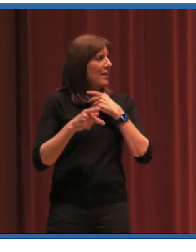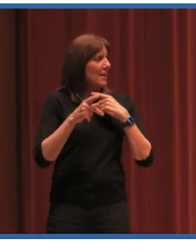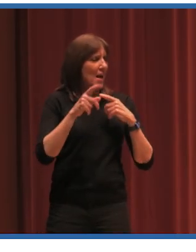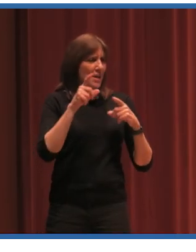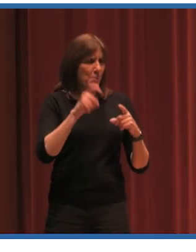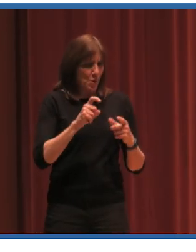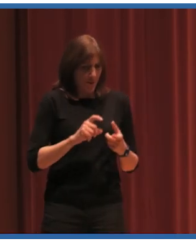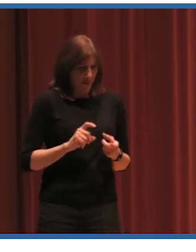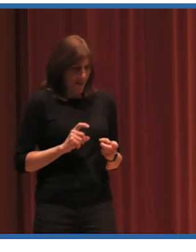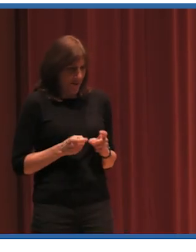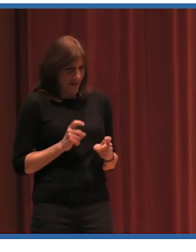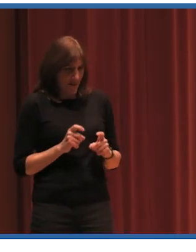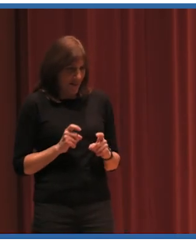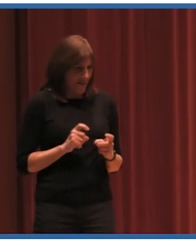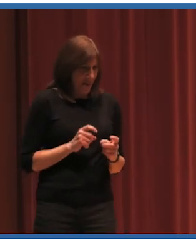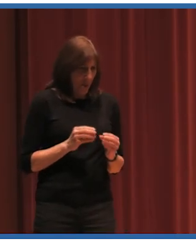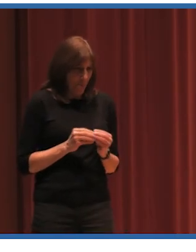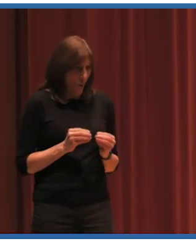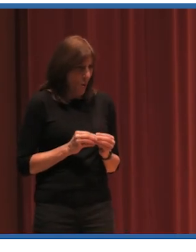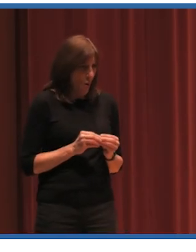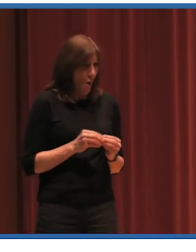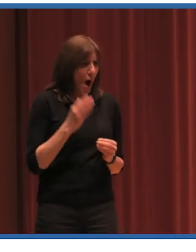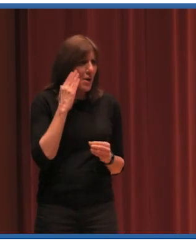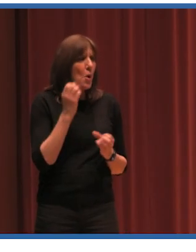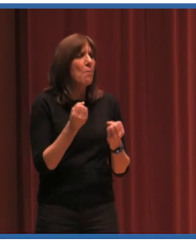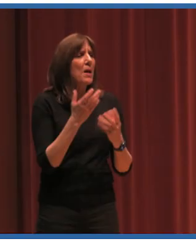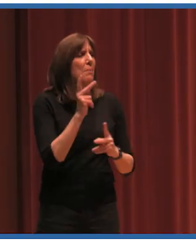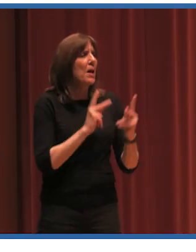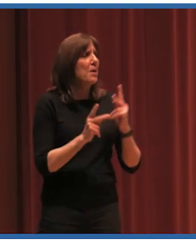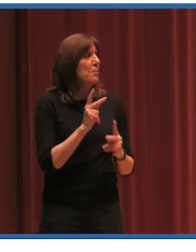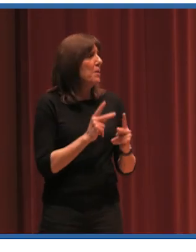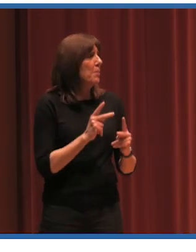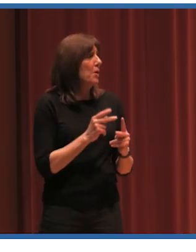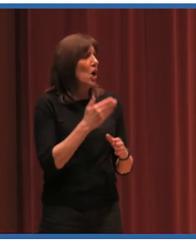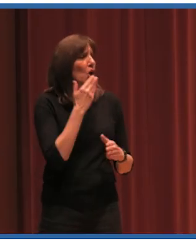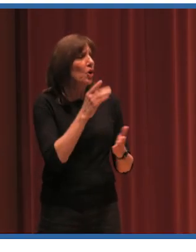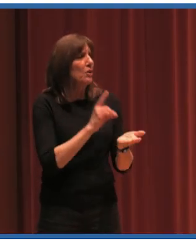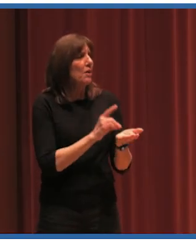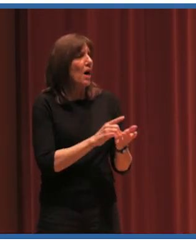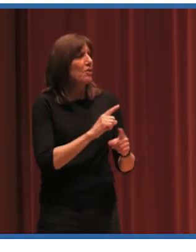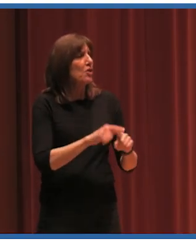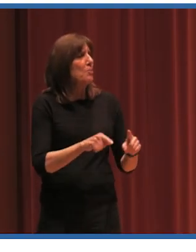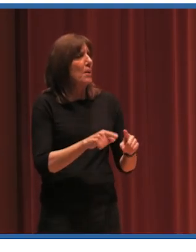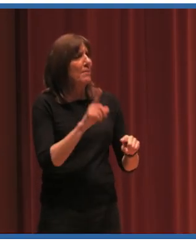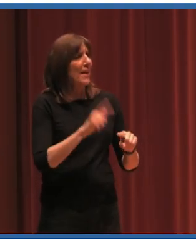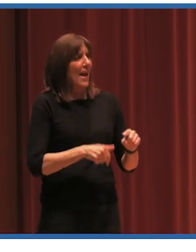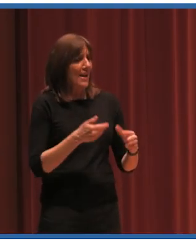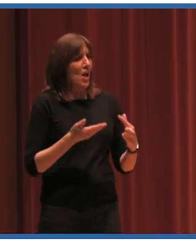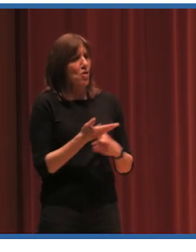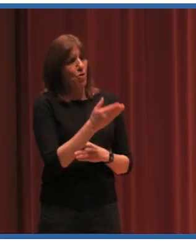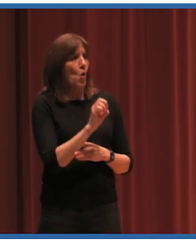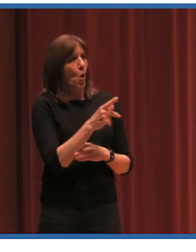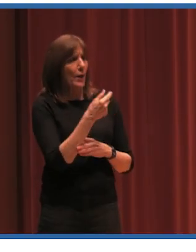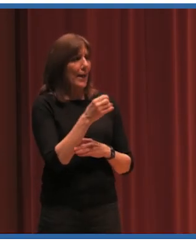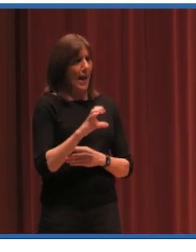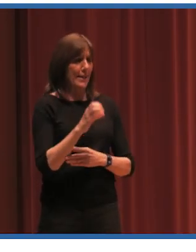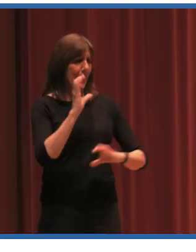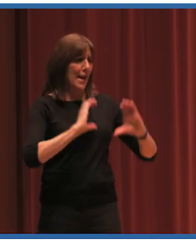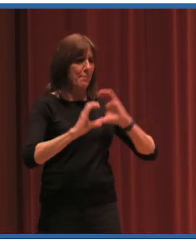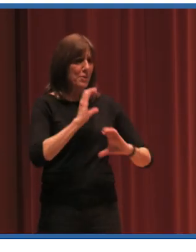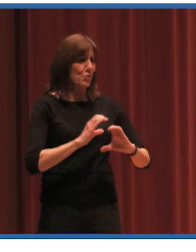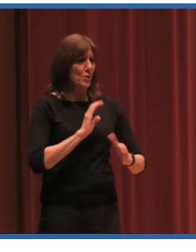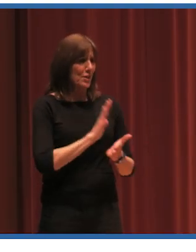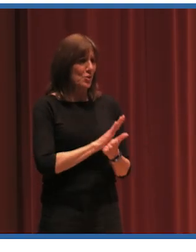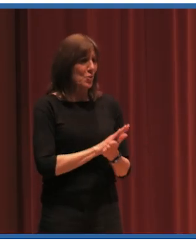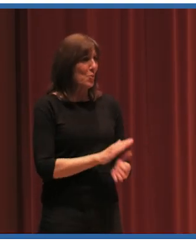more. I know so many people who would be great doctors, but they can't get through organic chemistry their second year of pre-med, and they're